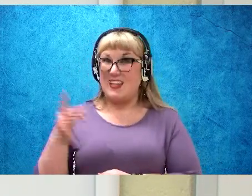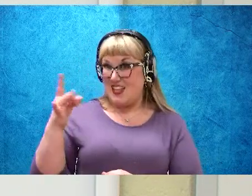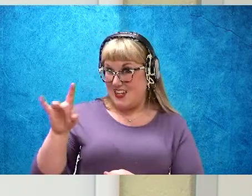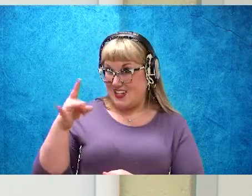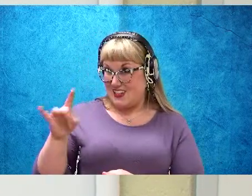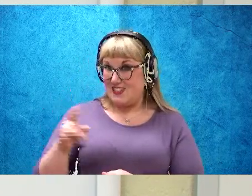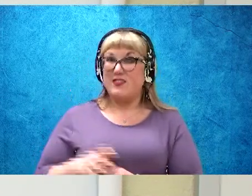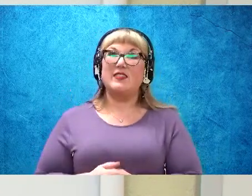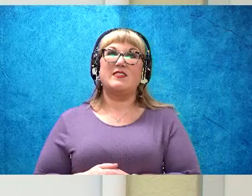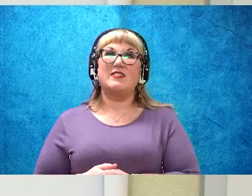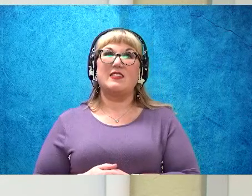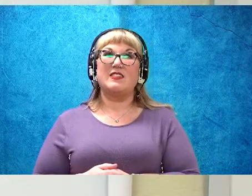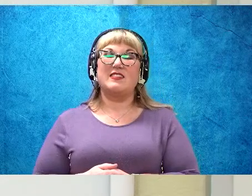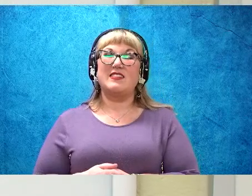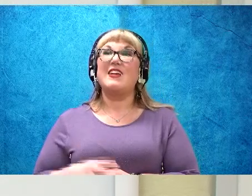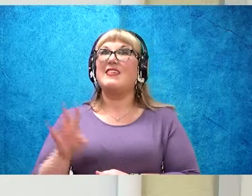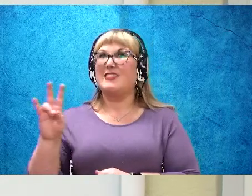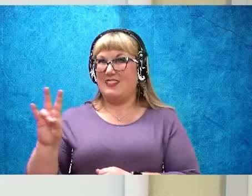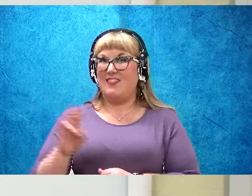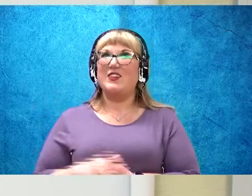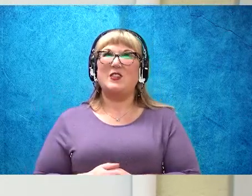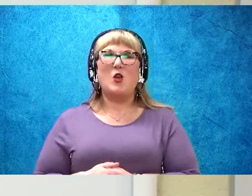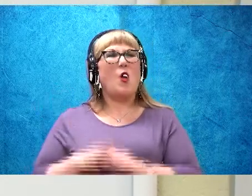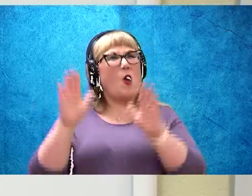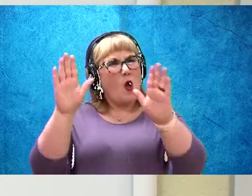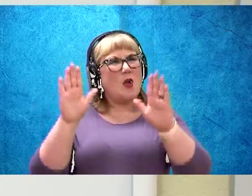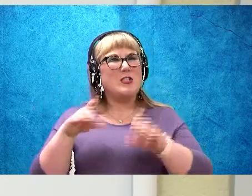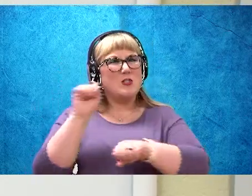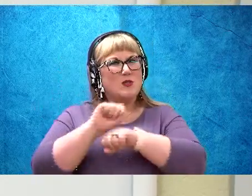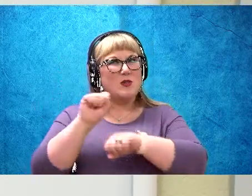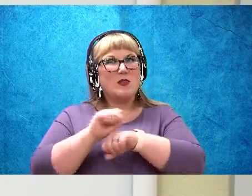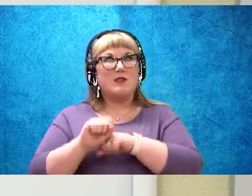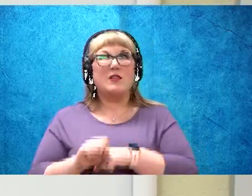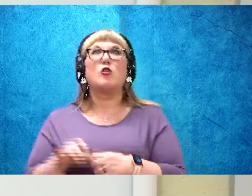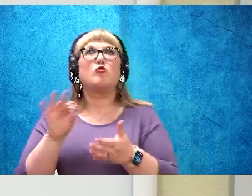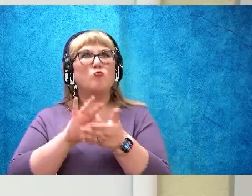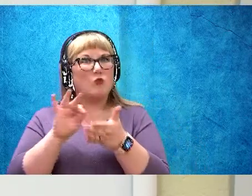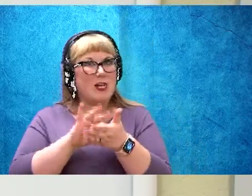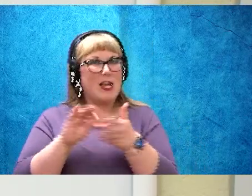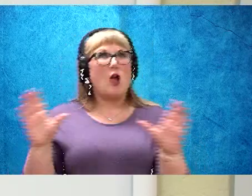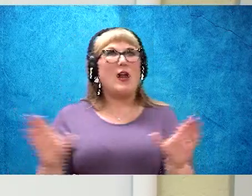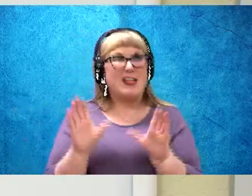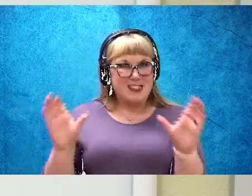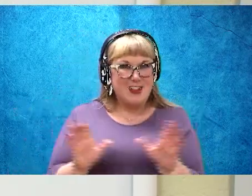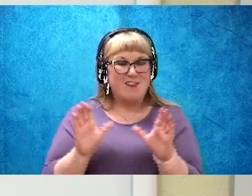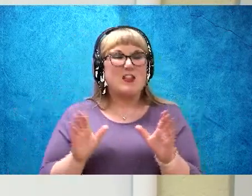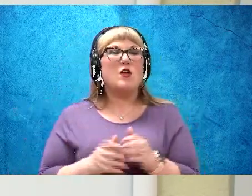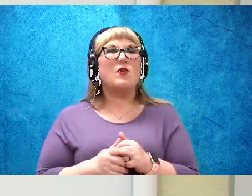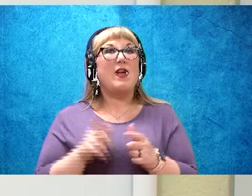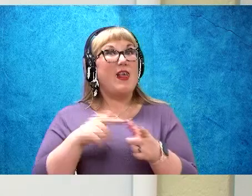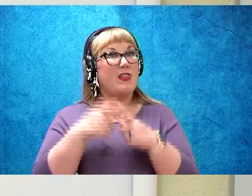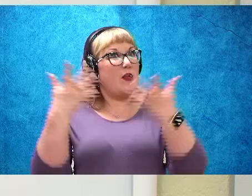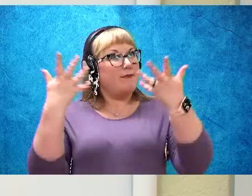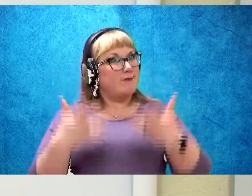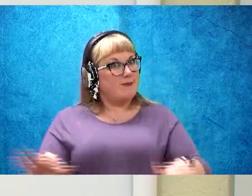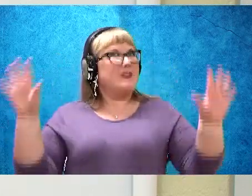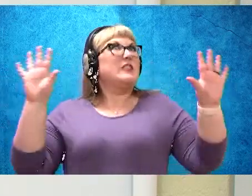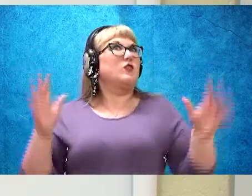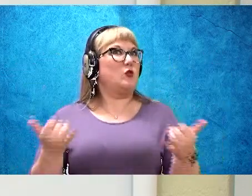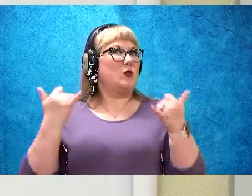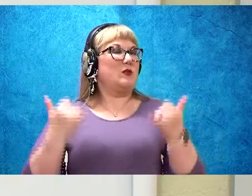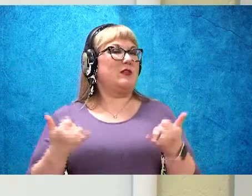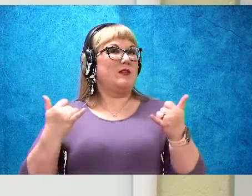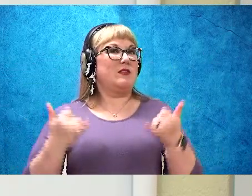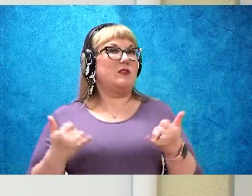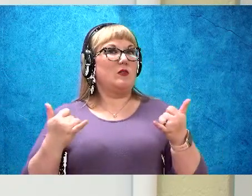18 and 7. Awesome job. All right, let's do a few more counting activities and then we will be finished for the day. All